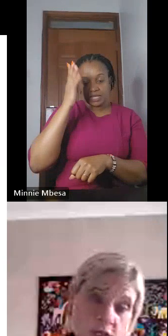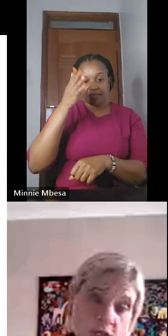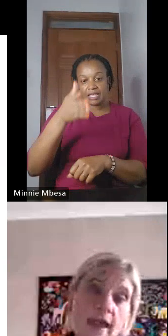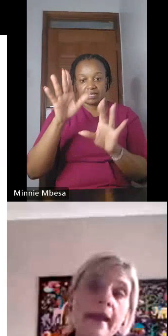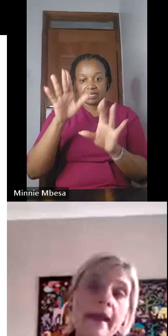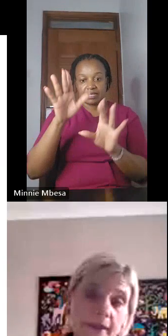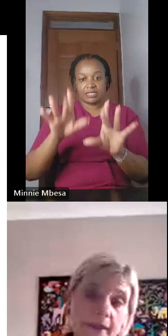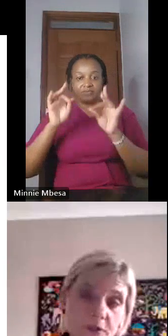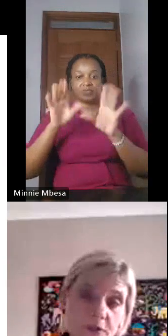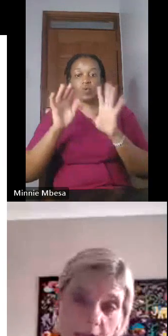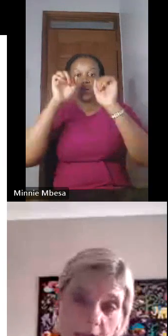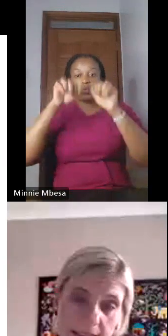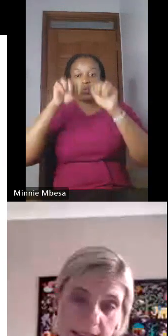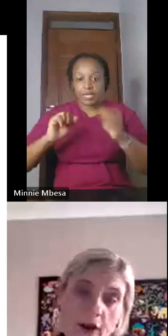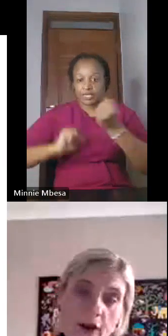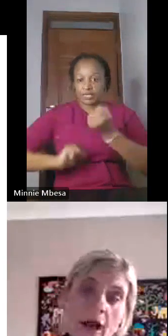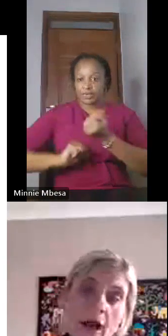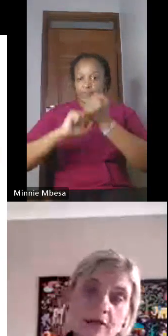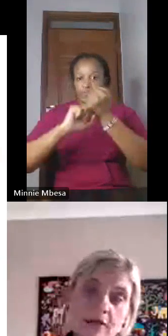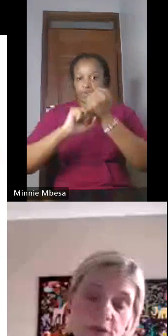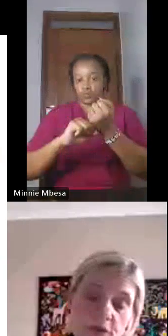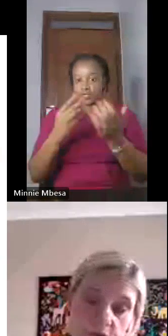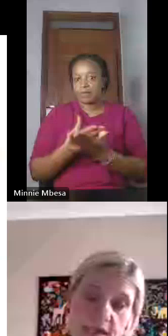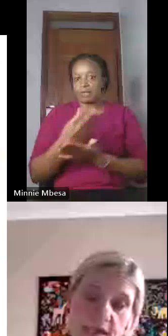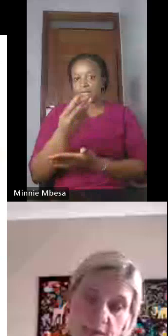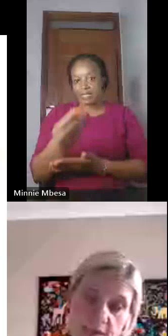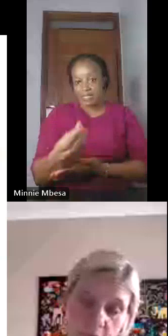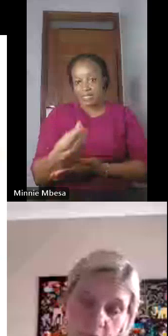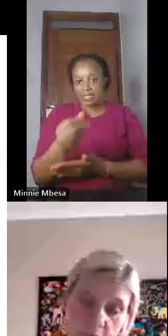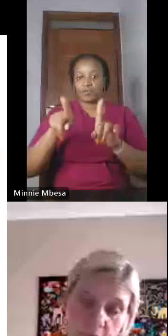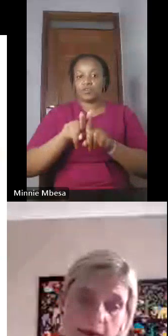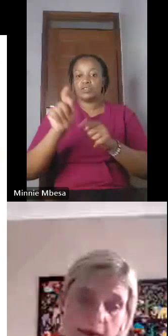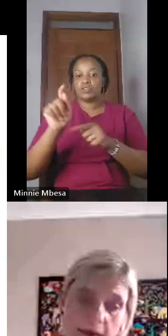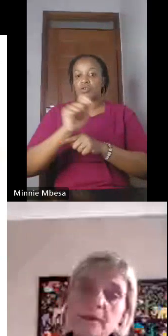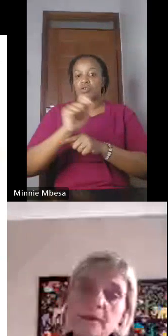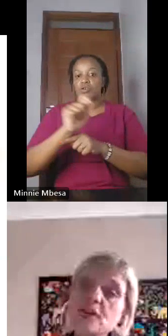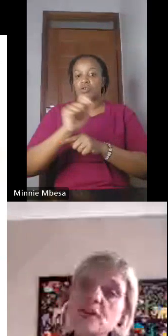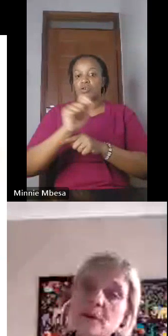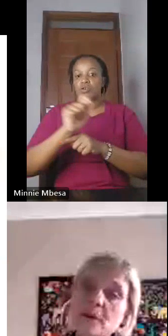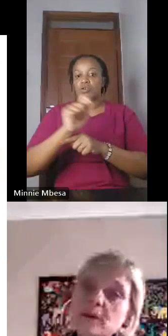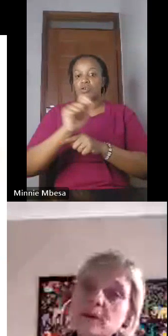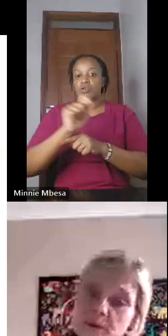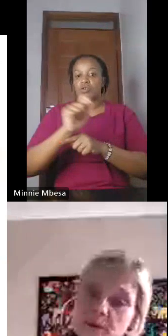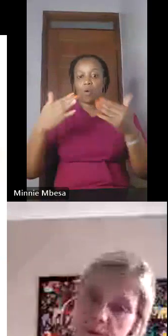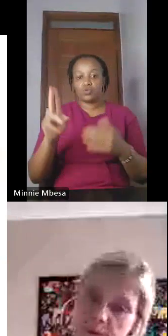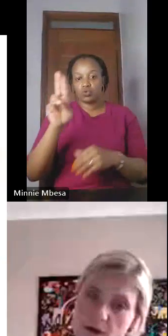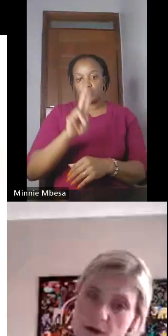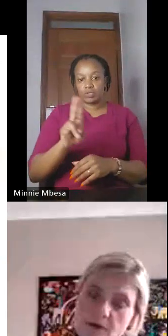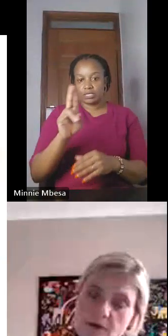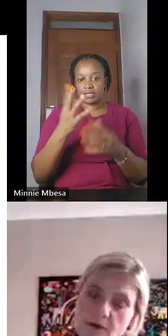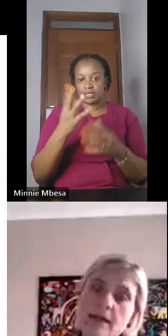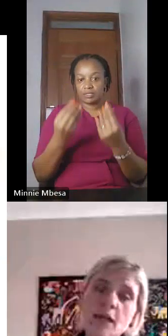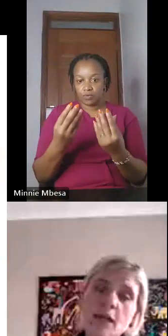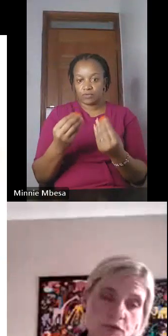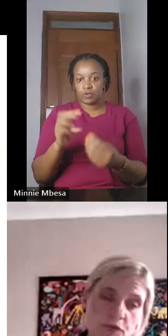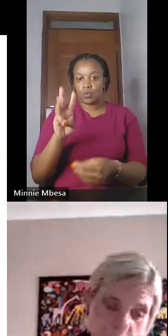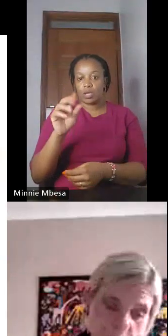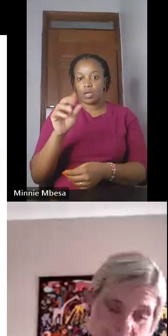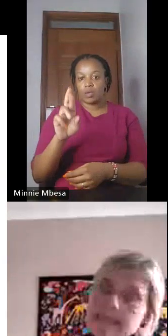the purchase and the training on how to use that software, so that when you get to